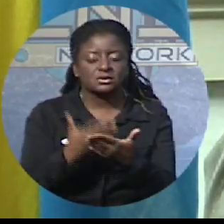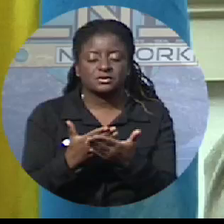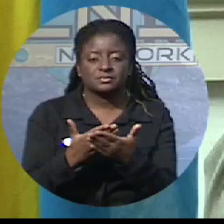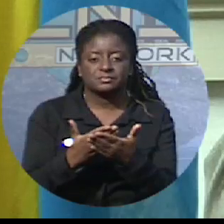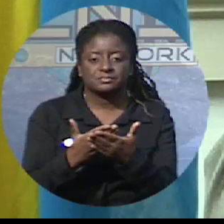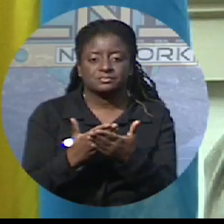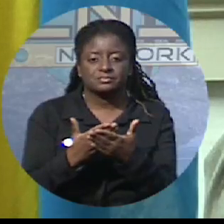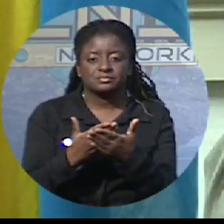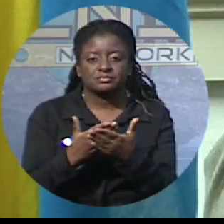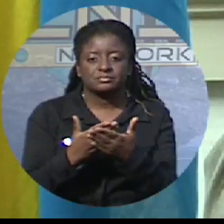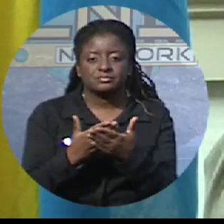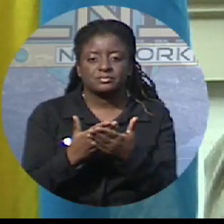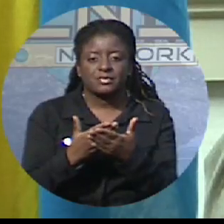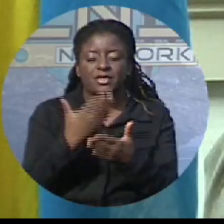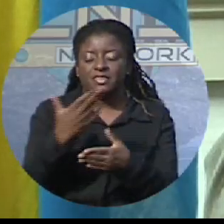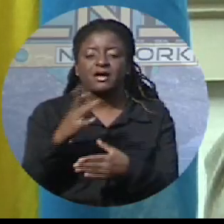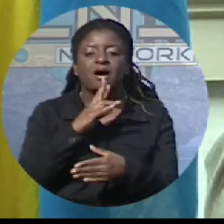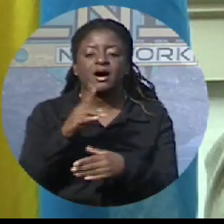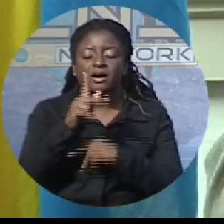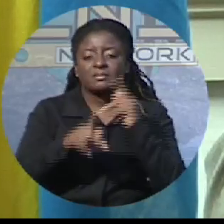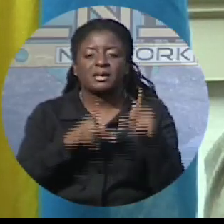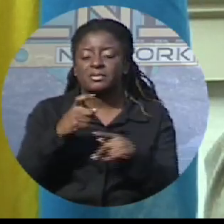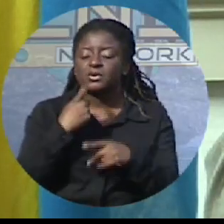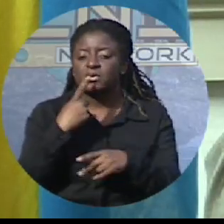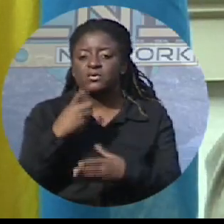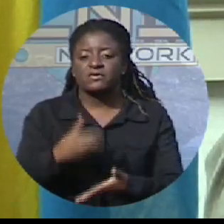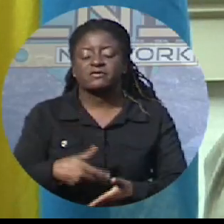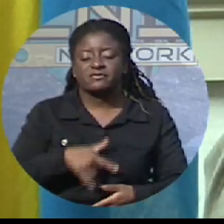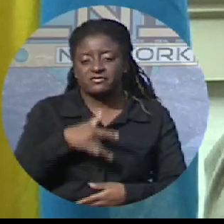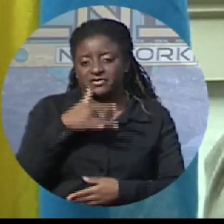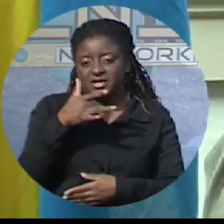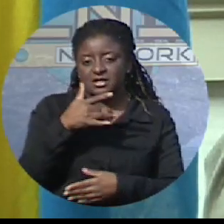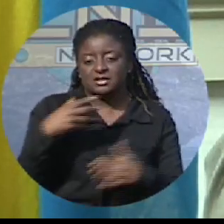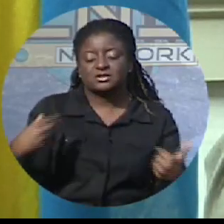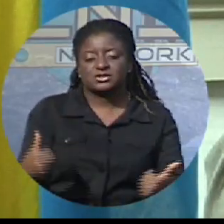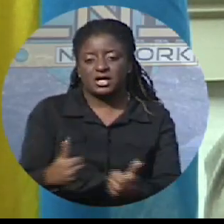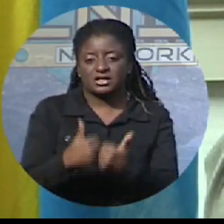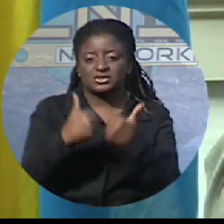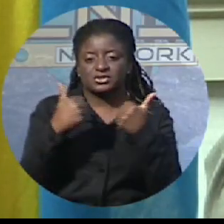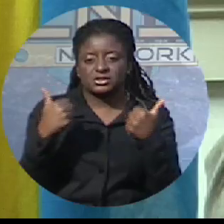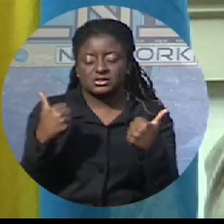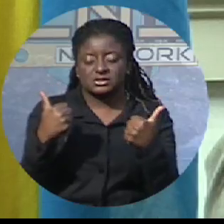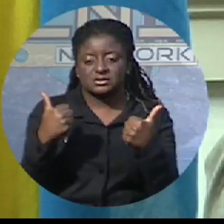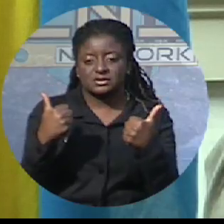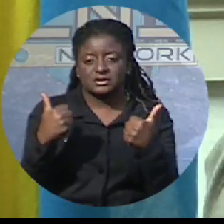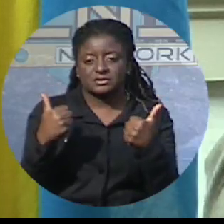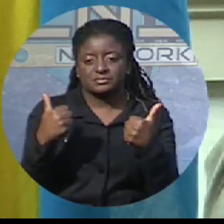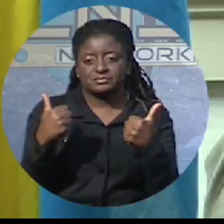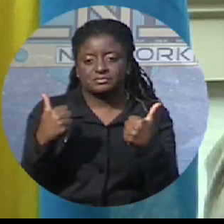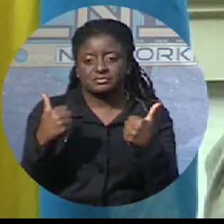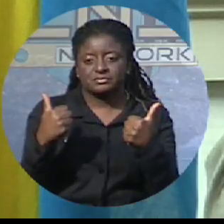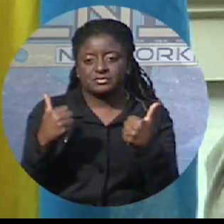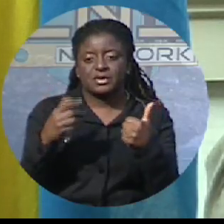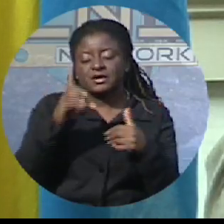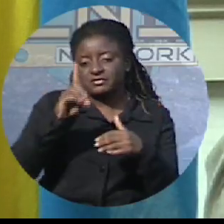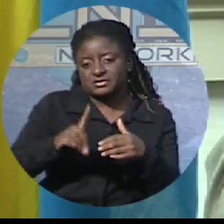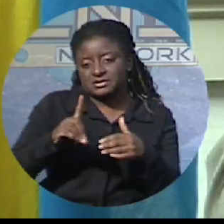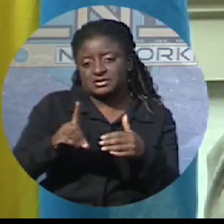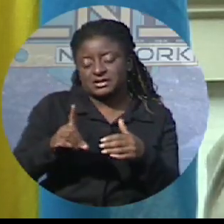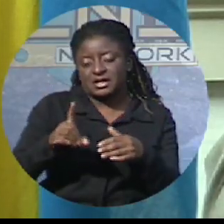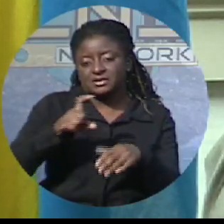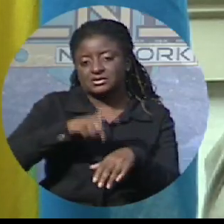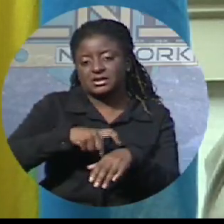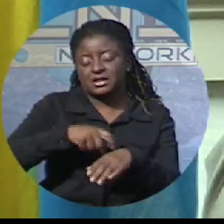are, there are people who are feeling the challenges of a downturn in